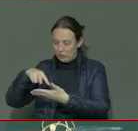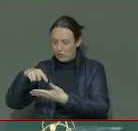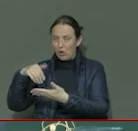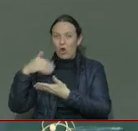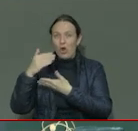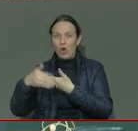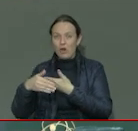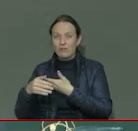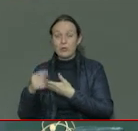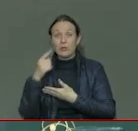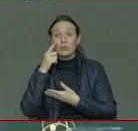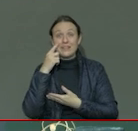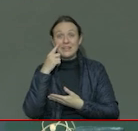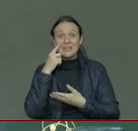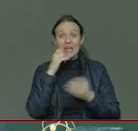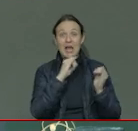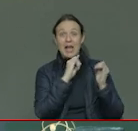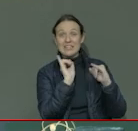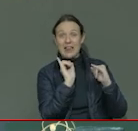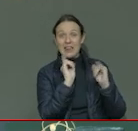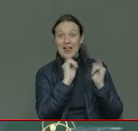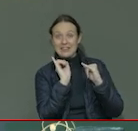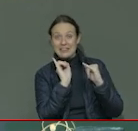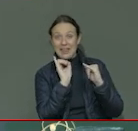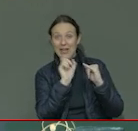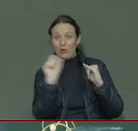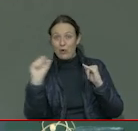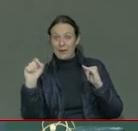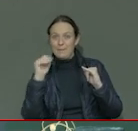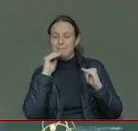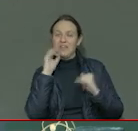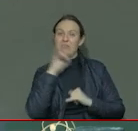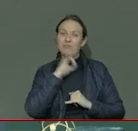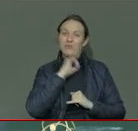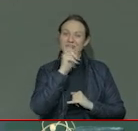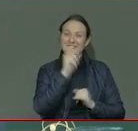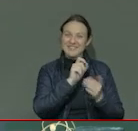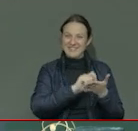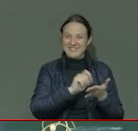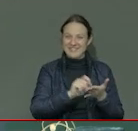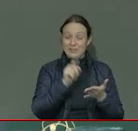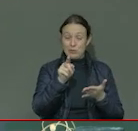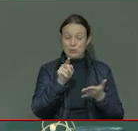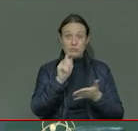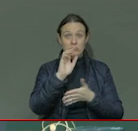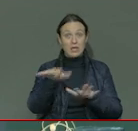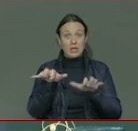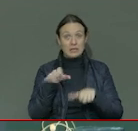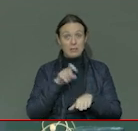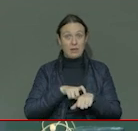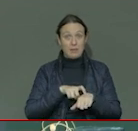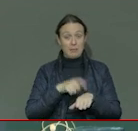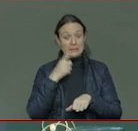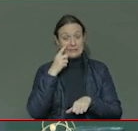whenever you see italics, that is our fictional author, right? So when you get an extract in the exam, if you see